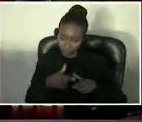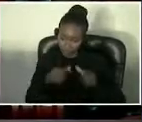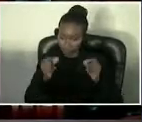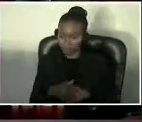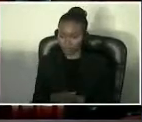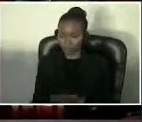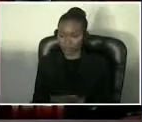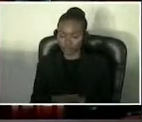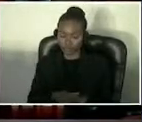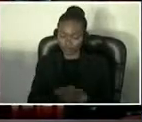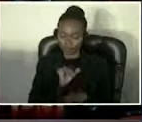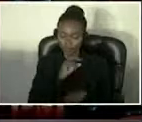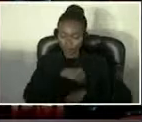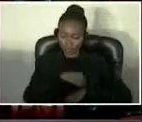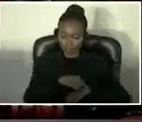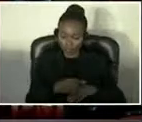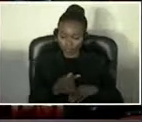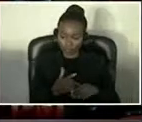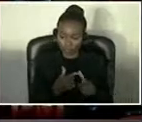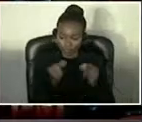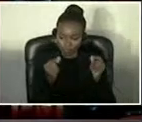honorable member